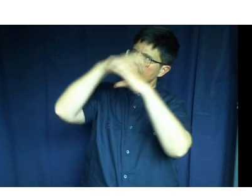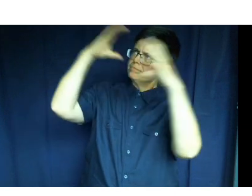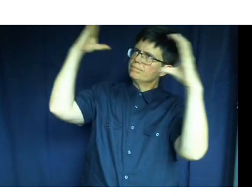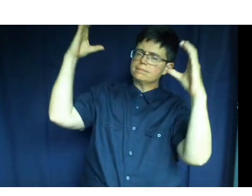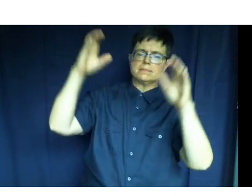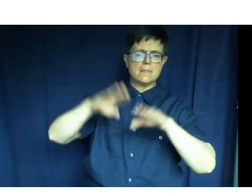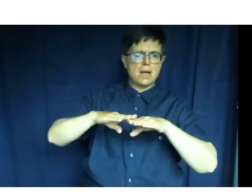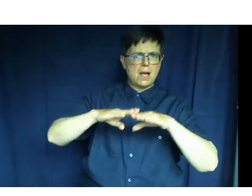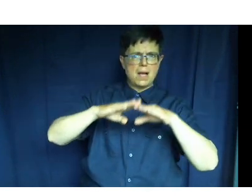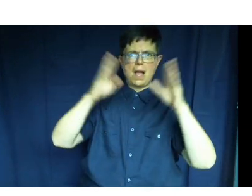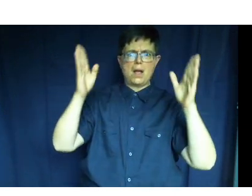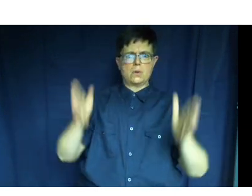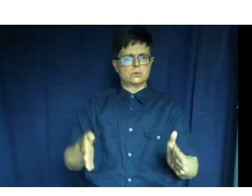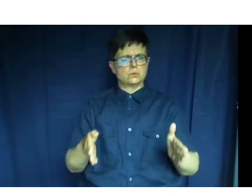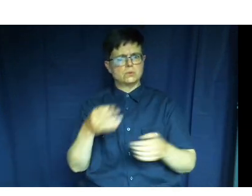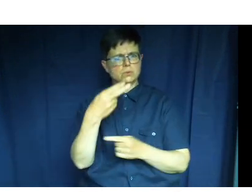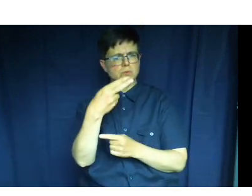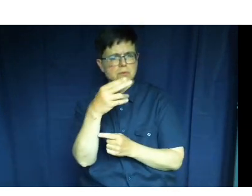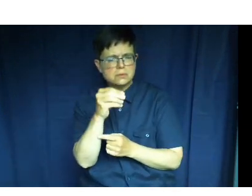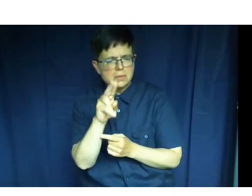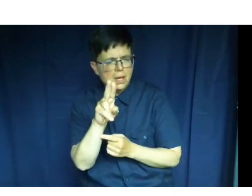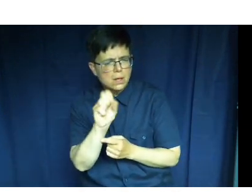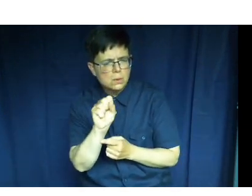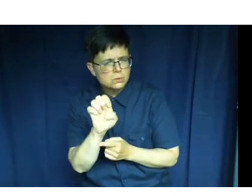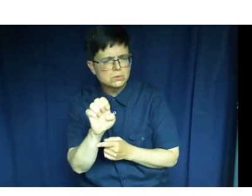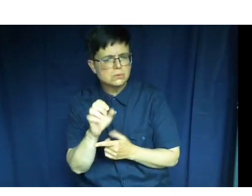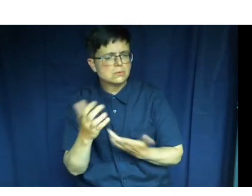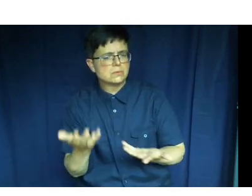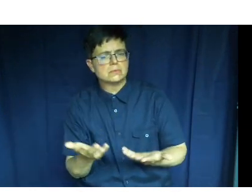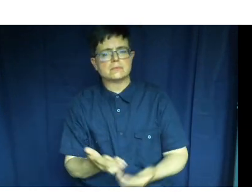we have of a house?